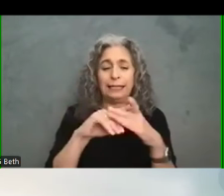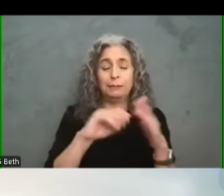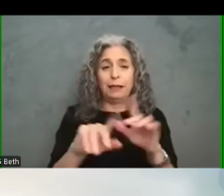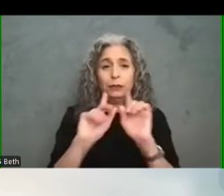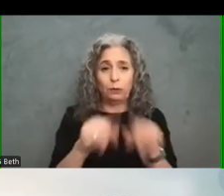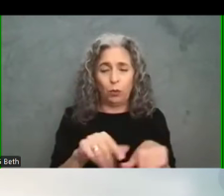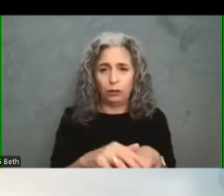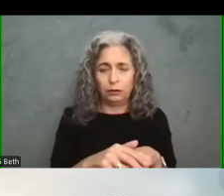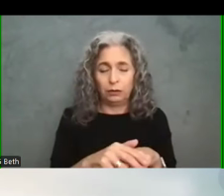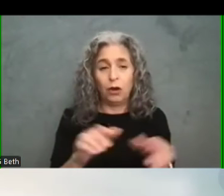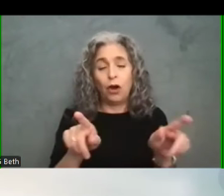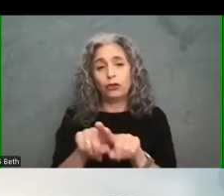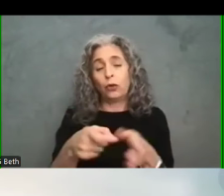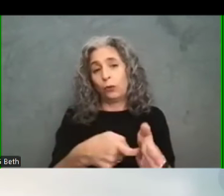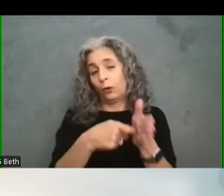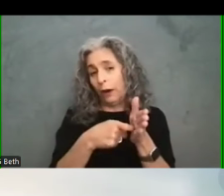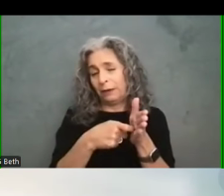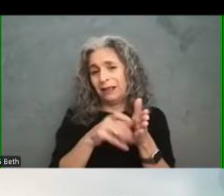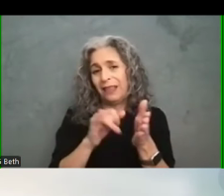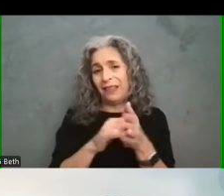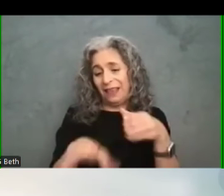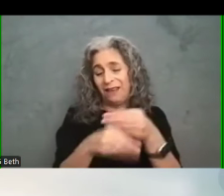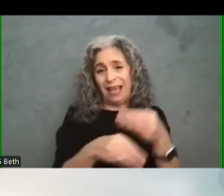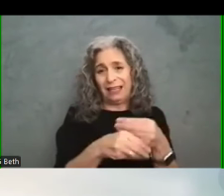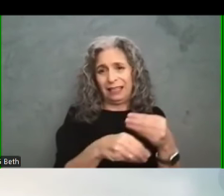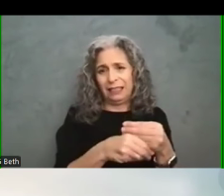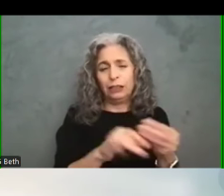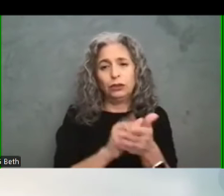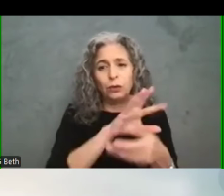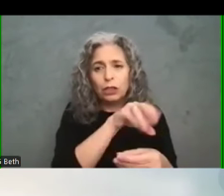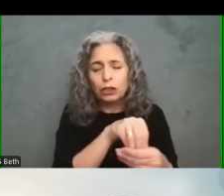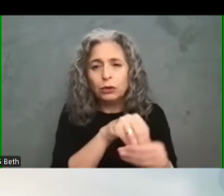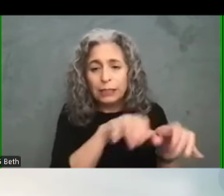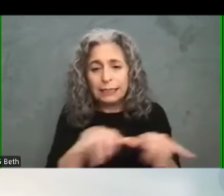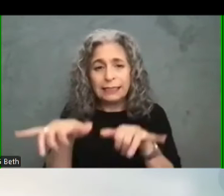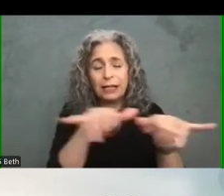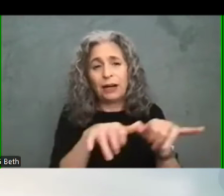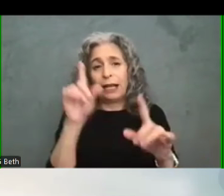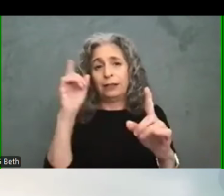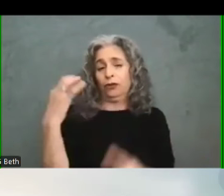recent requirement that they've added, which is to include standardized score numbers.